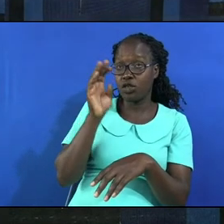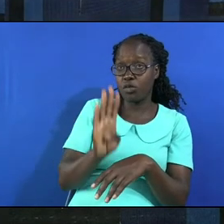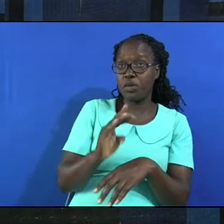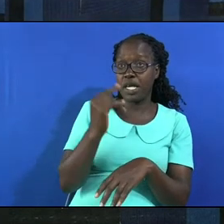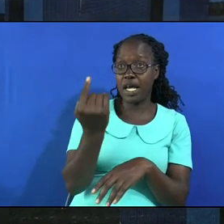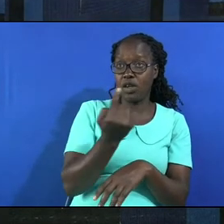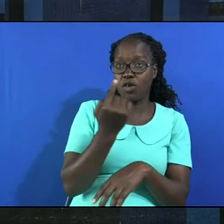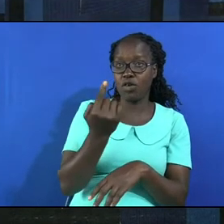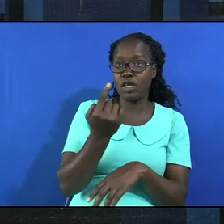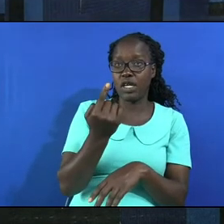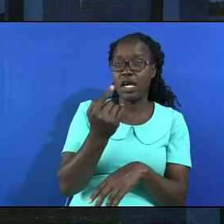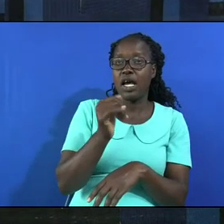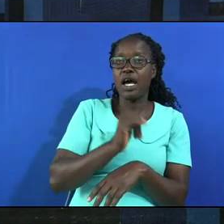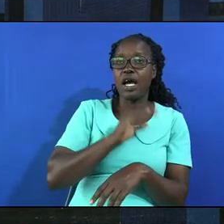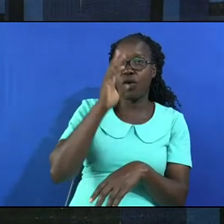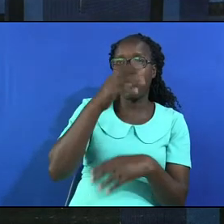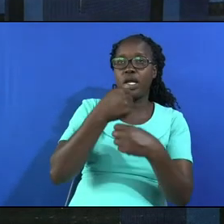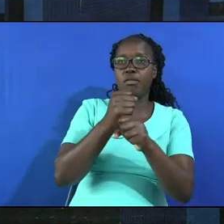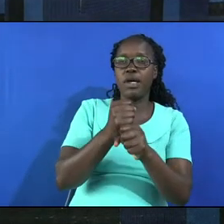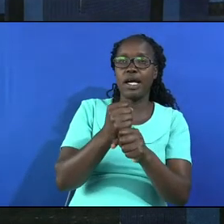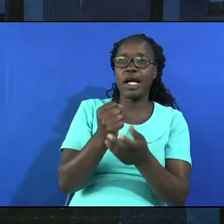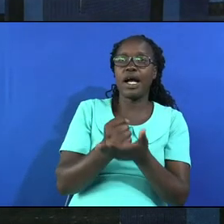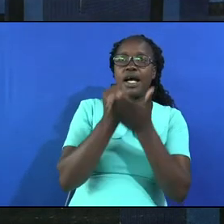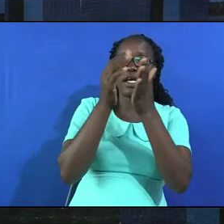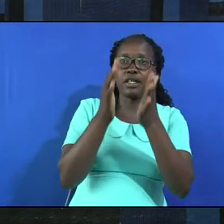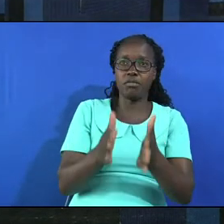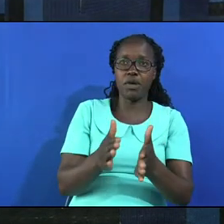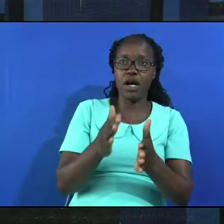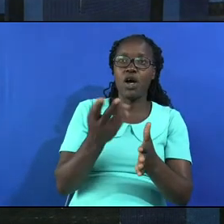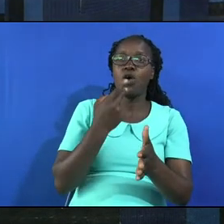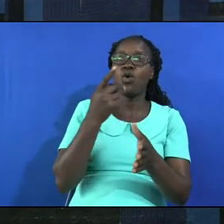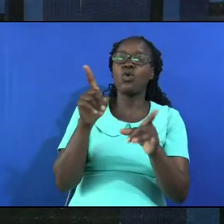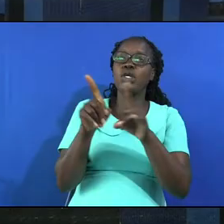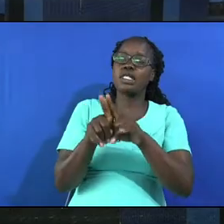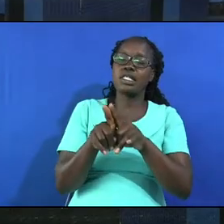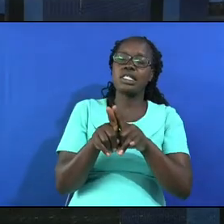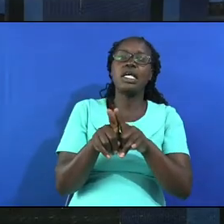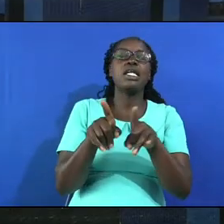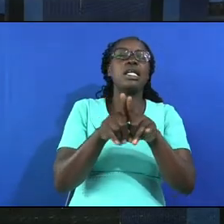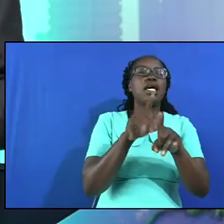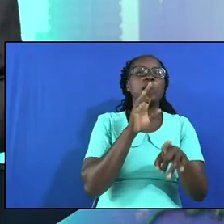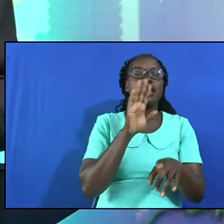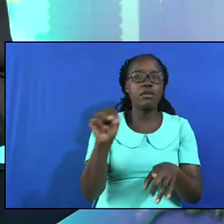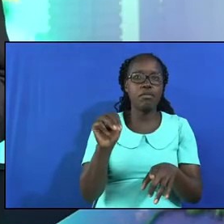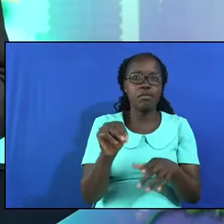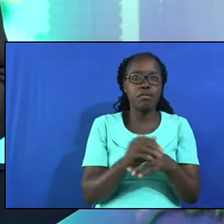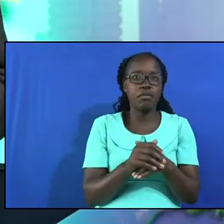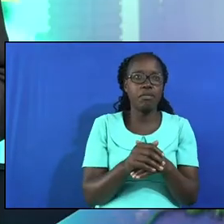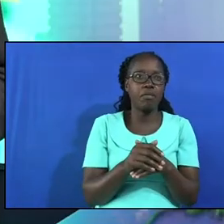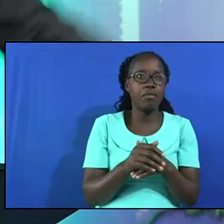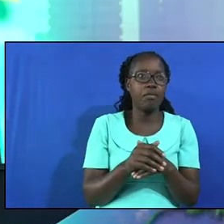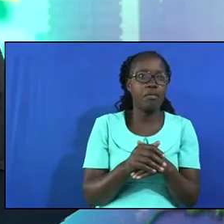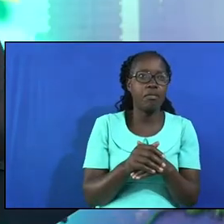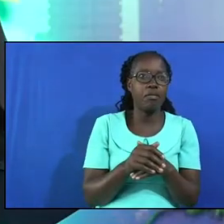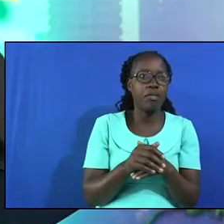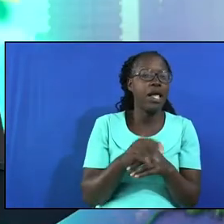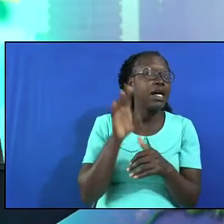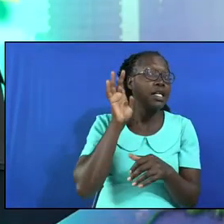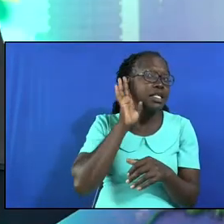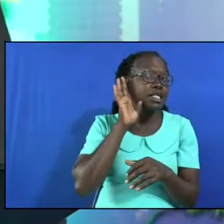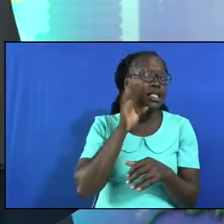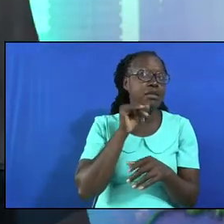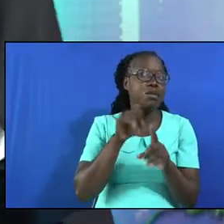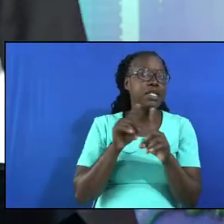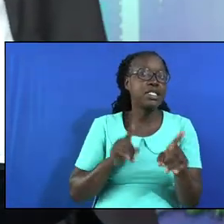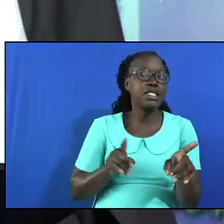man to be alone. I will make a helper suitable for him.'" Listen, my brothers